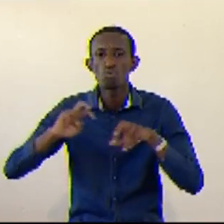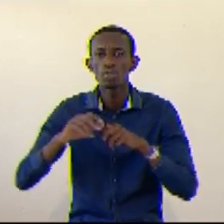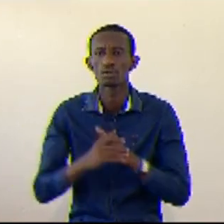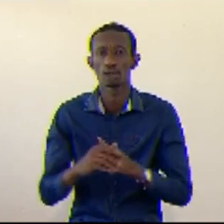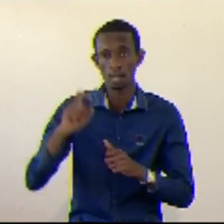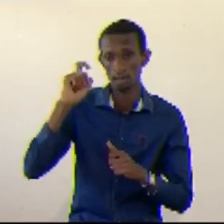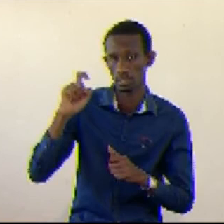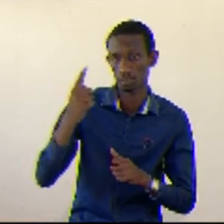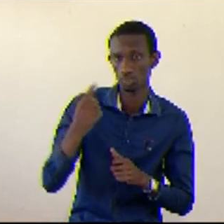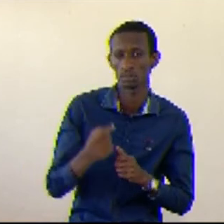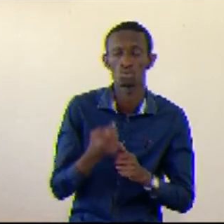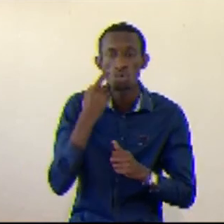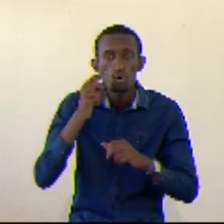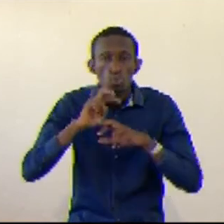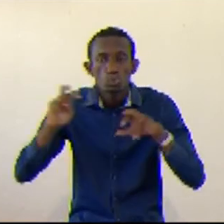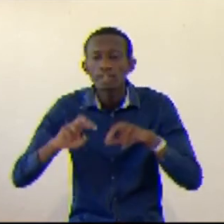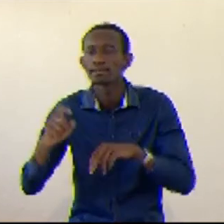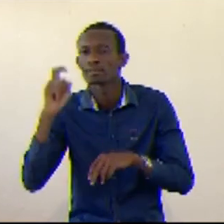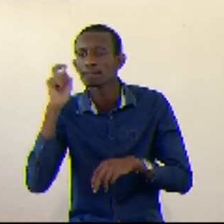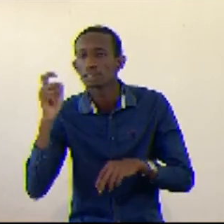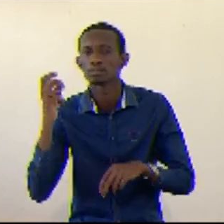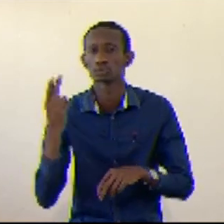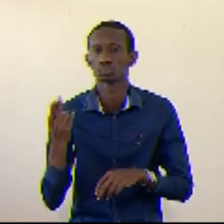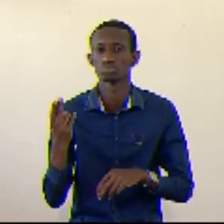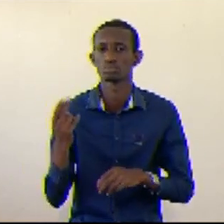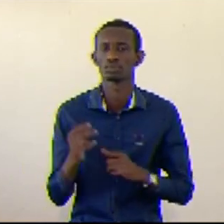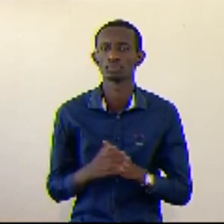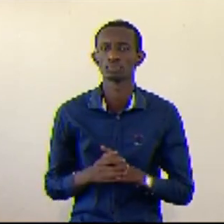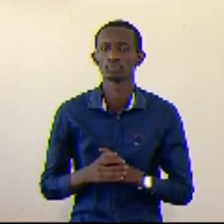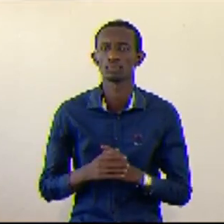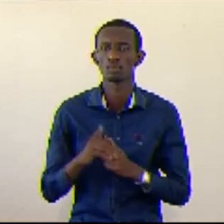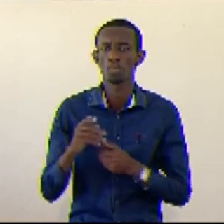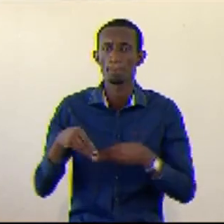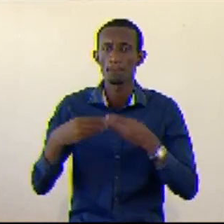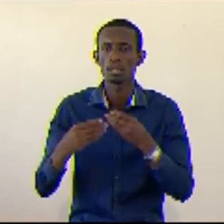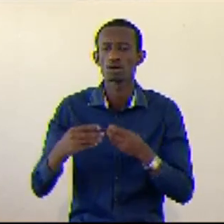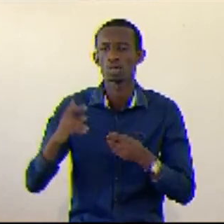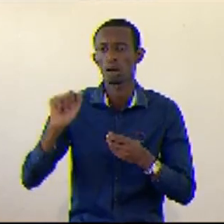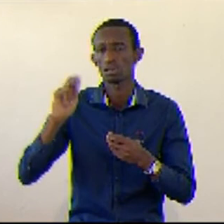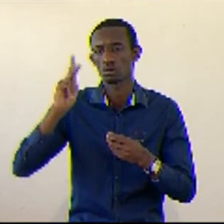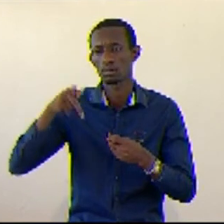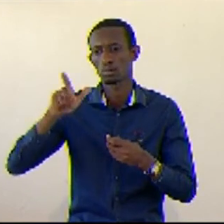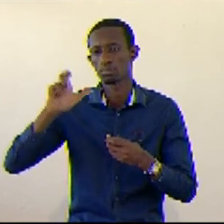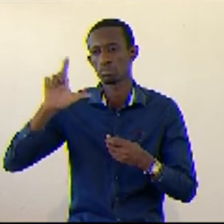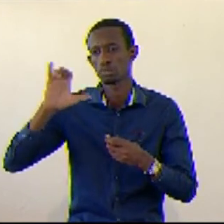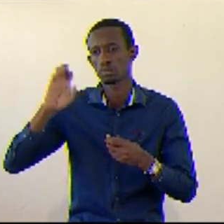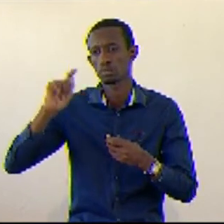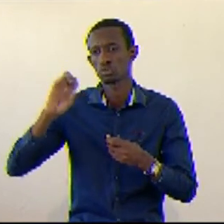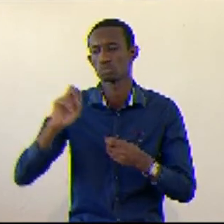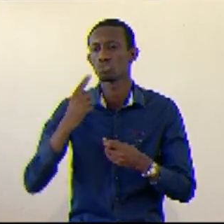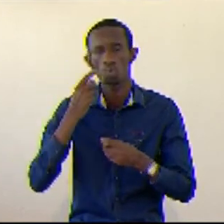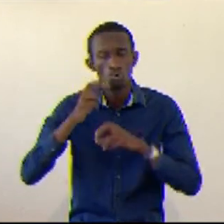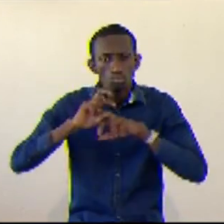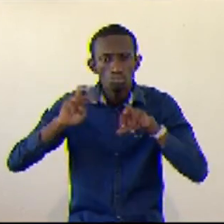Sorry, this is x3. The third approximation to the root of a given equation. Give your answer to 4